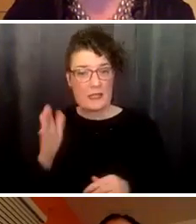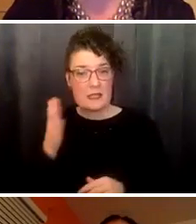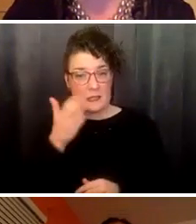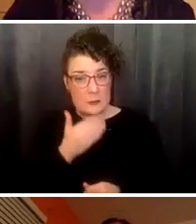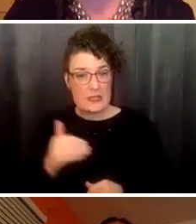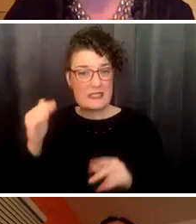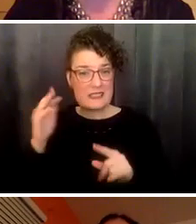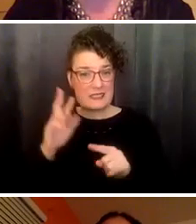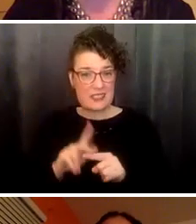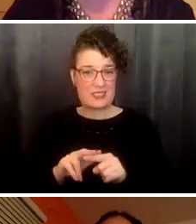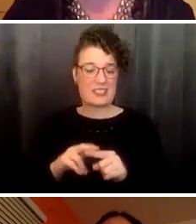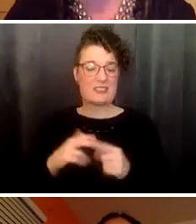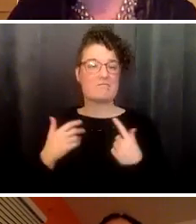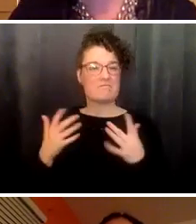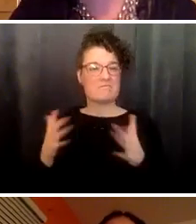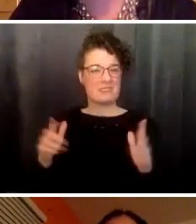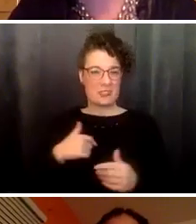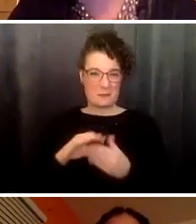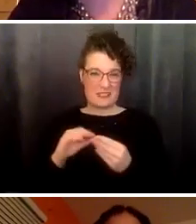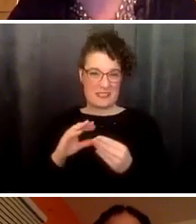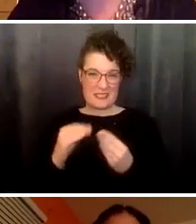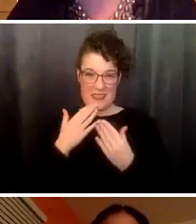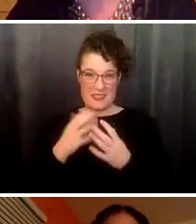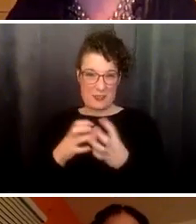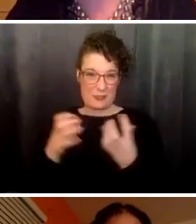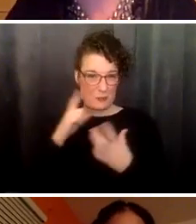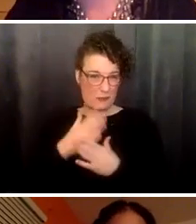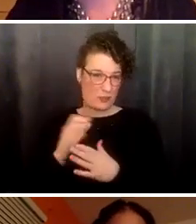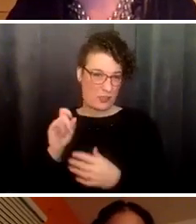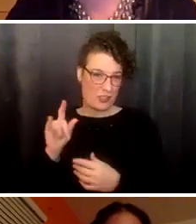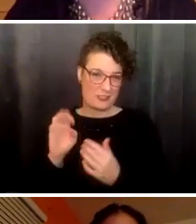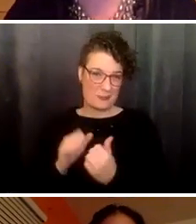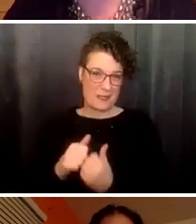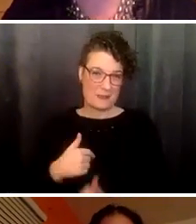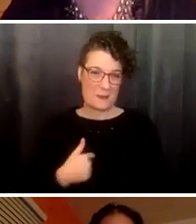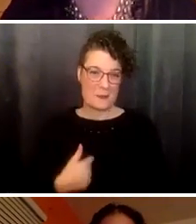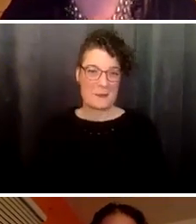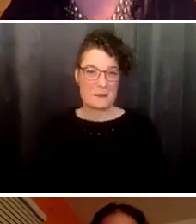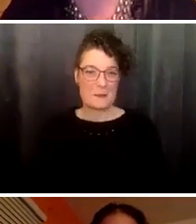I think that's all I'm gonna say. Thank you so much for sharing this space with me.